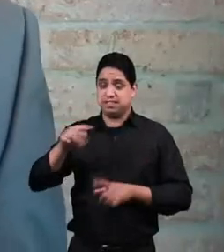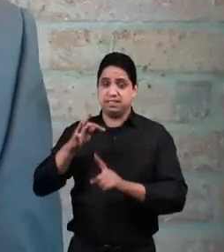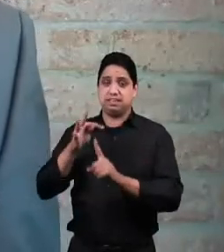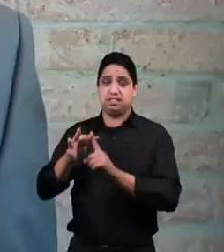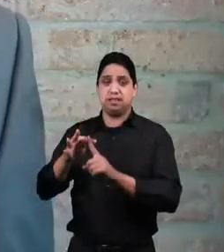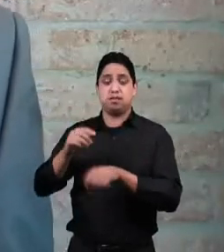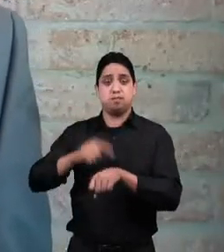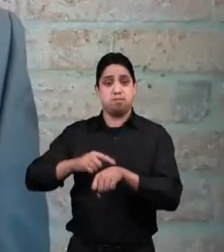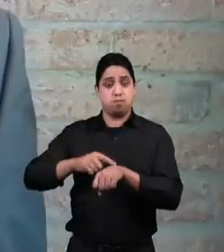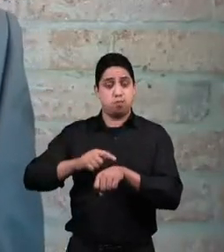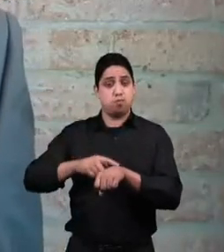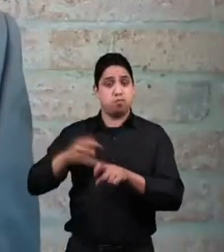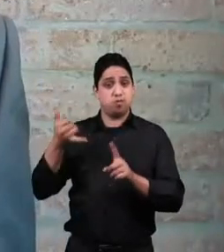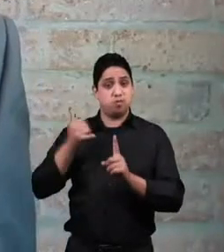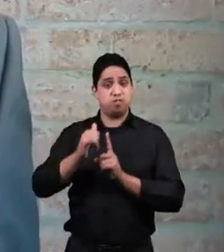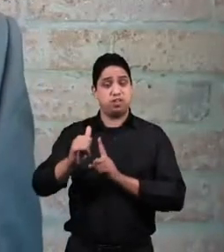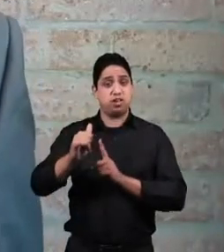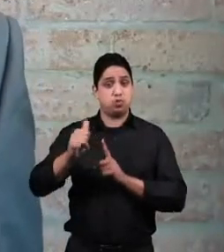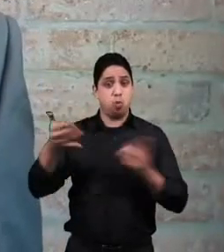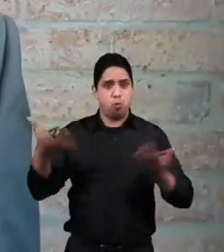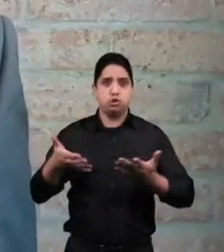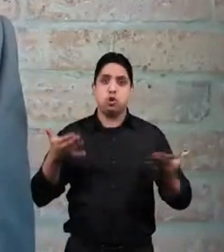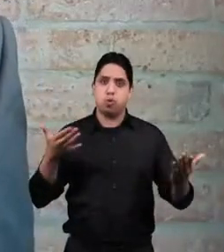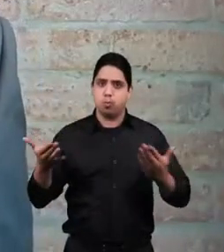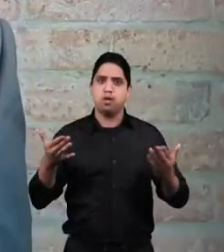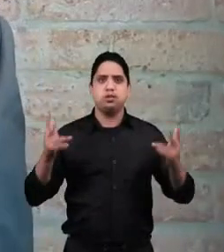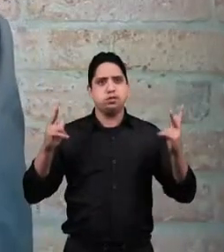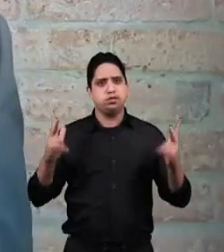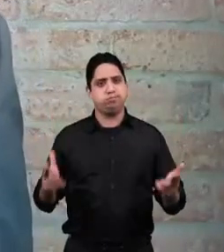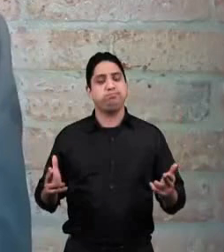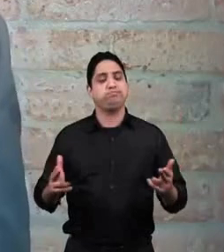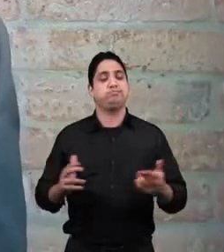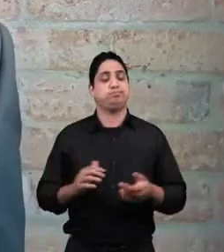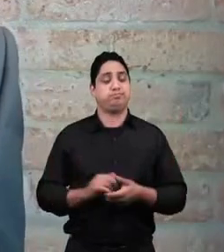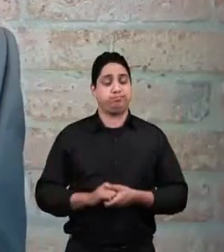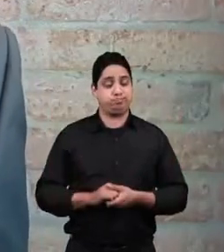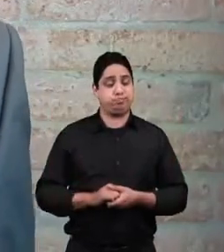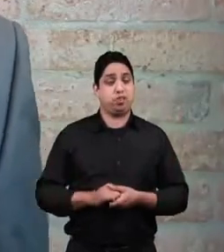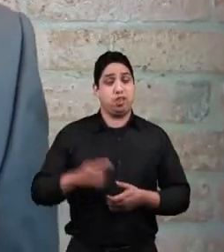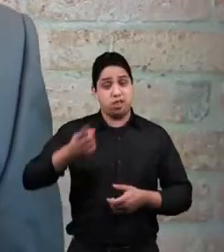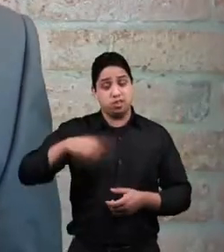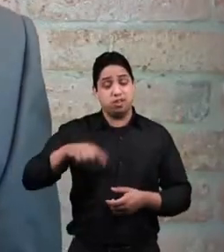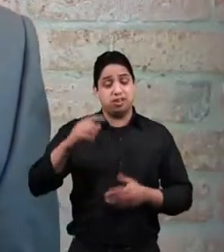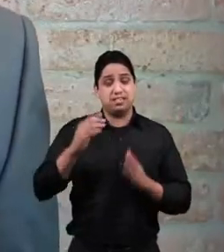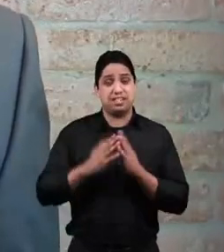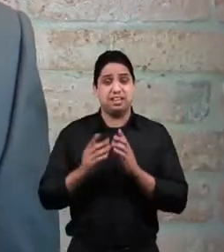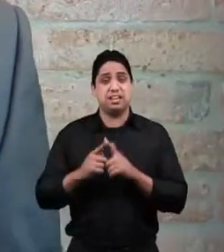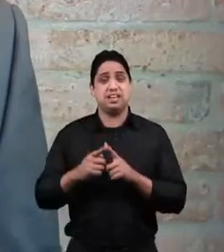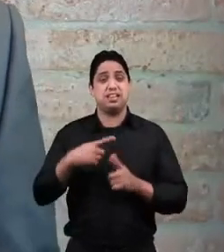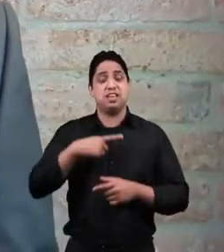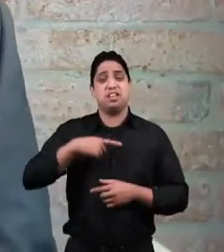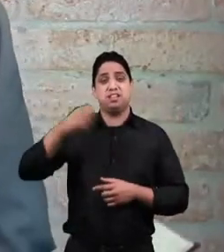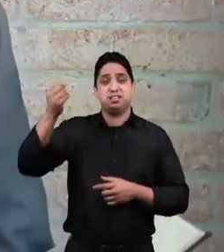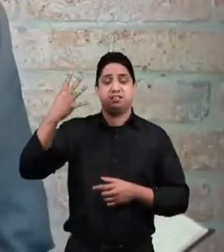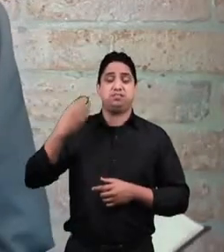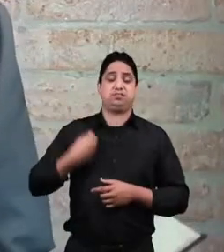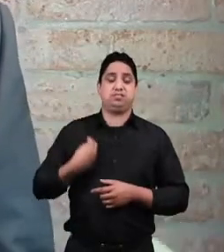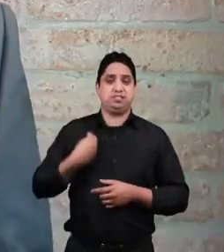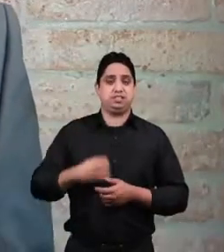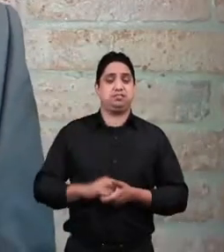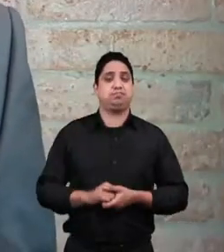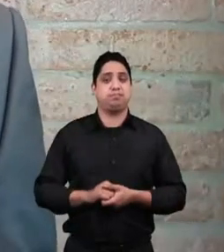speak of a prophetic moment, and we as the church who have reached the revelation also